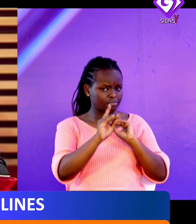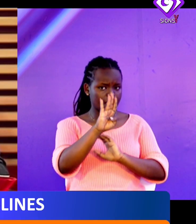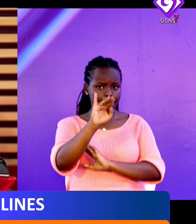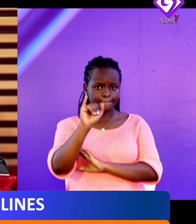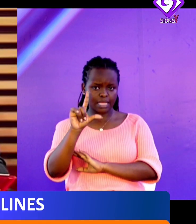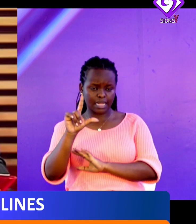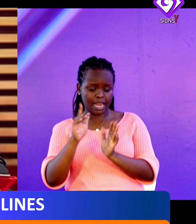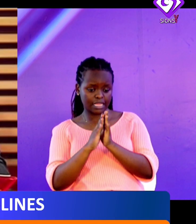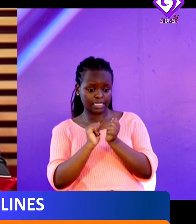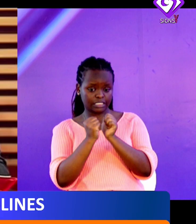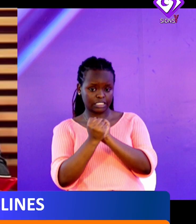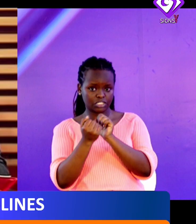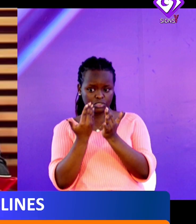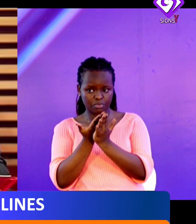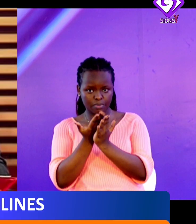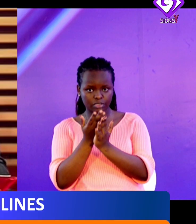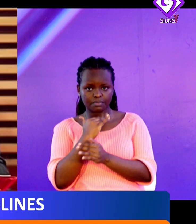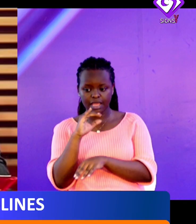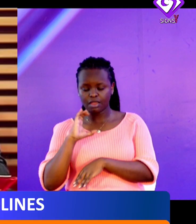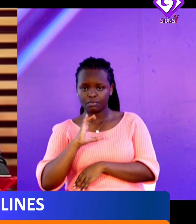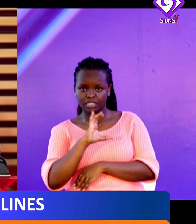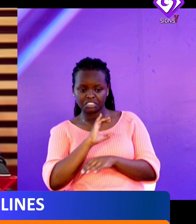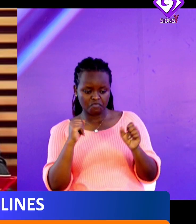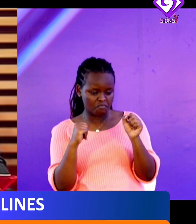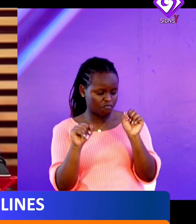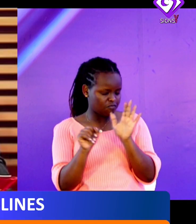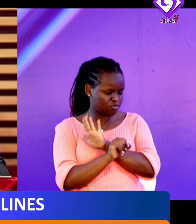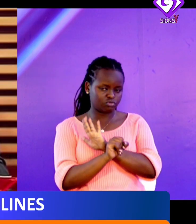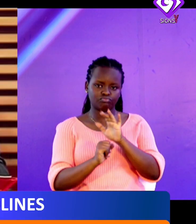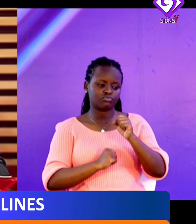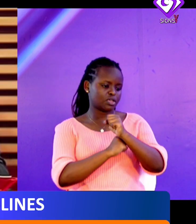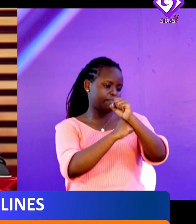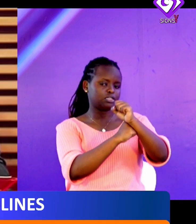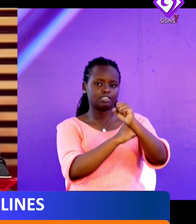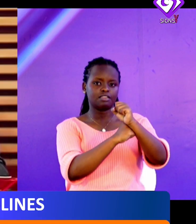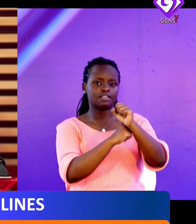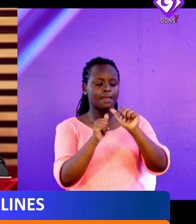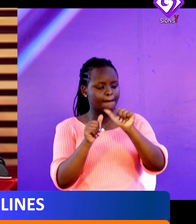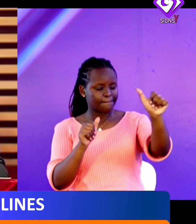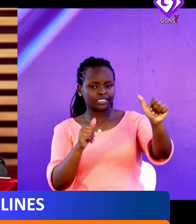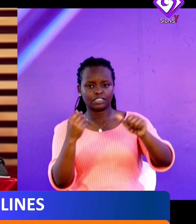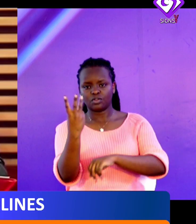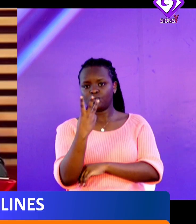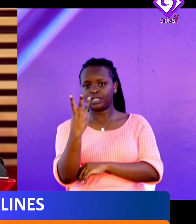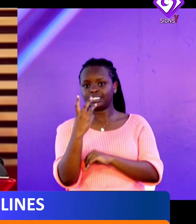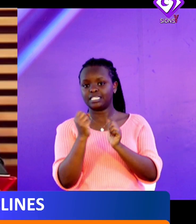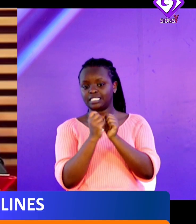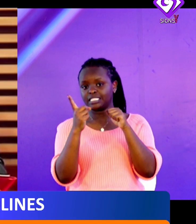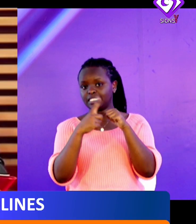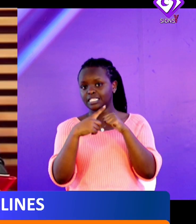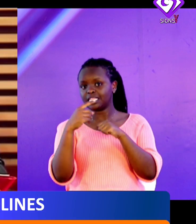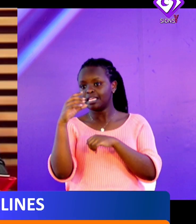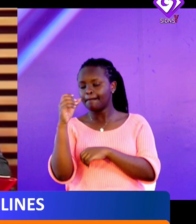amendments proposed by the committee were wholly supported, leading to its passage on Wednesday, 16th